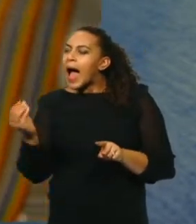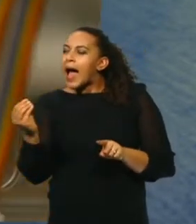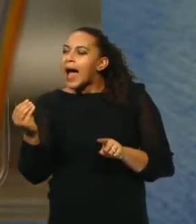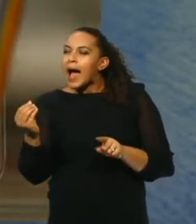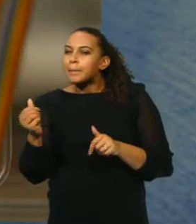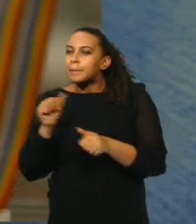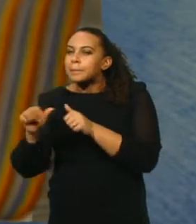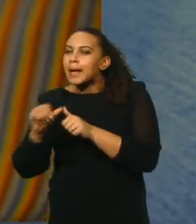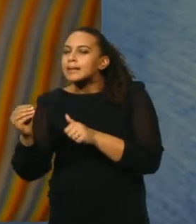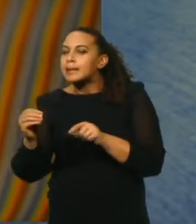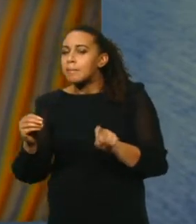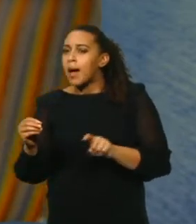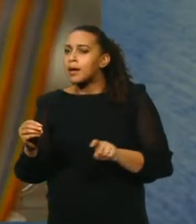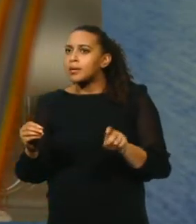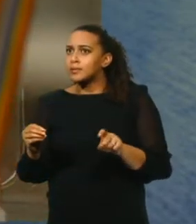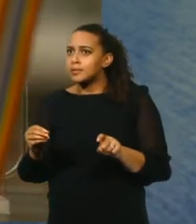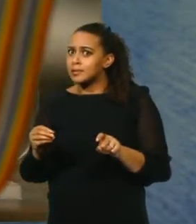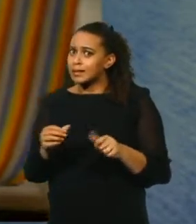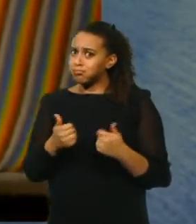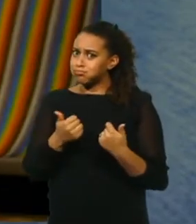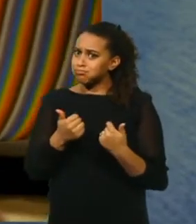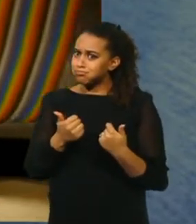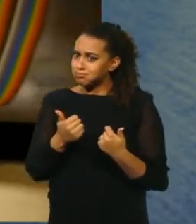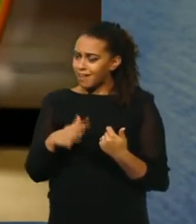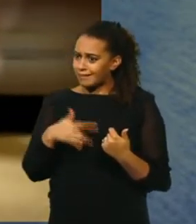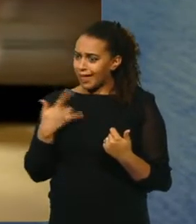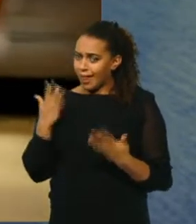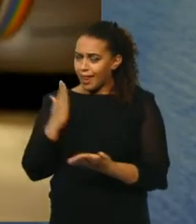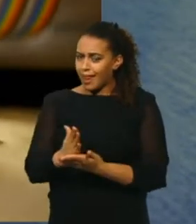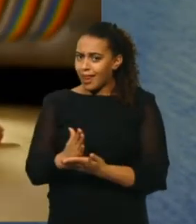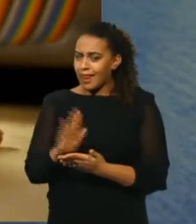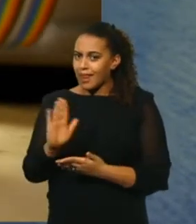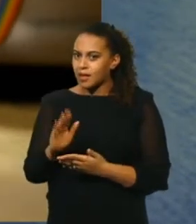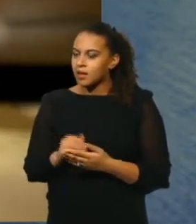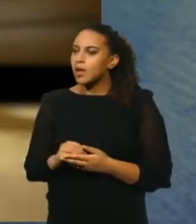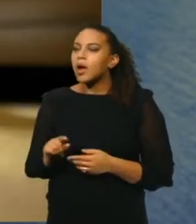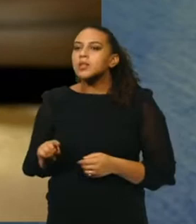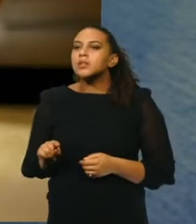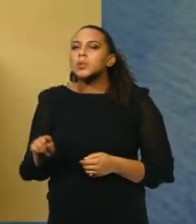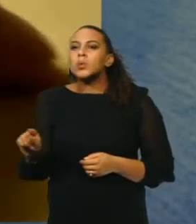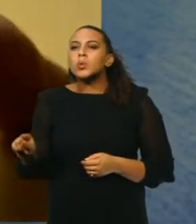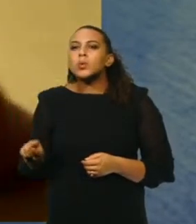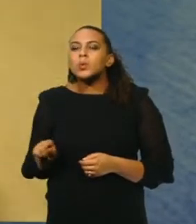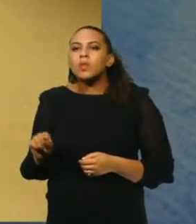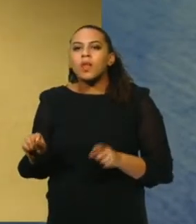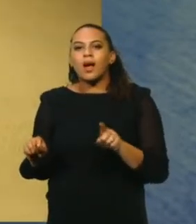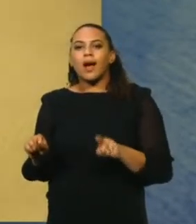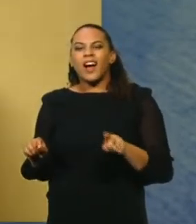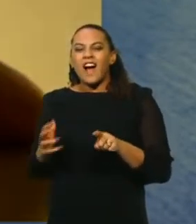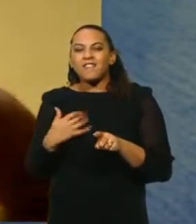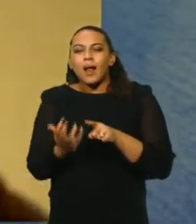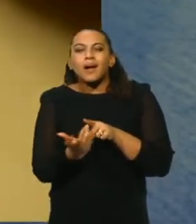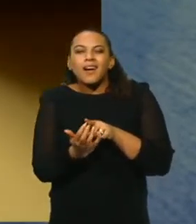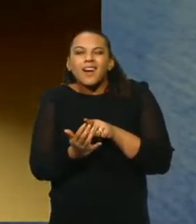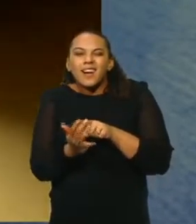as the corduroy, but it's good. Yeah, I think that with smooth surfaces, you're very aware of just the feel of the stimulator. Whereas for rougher